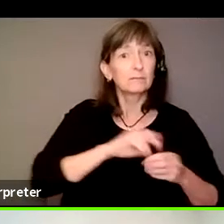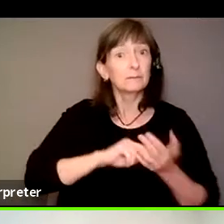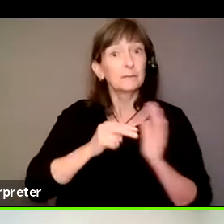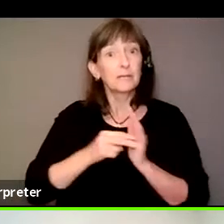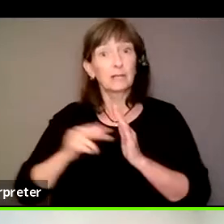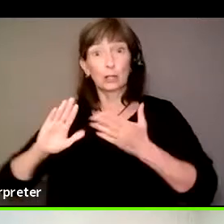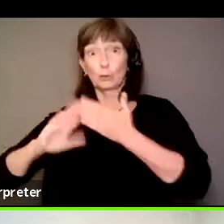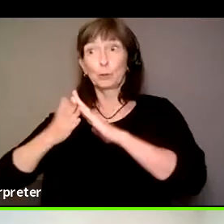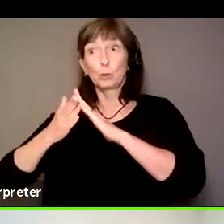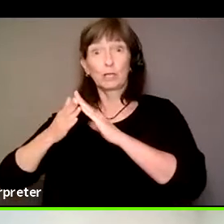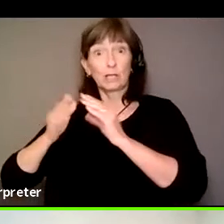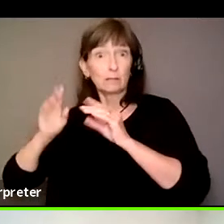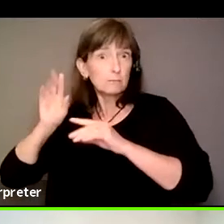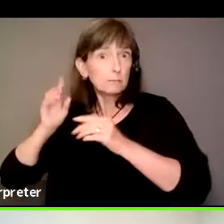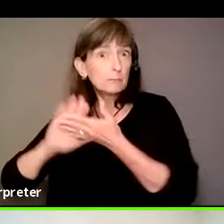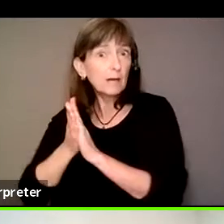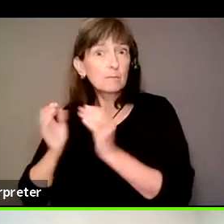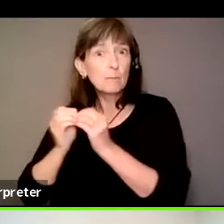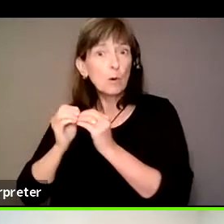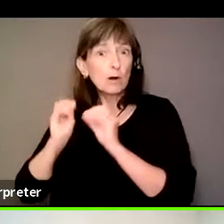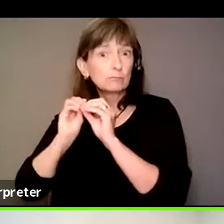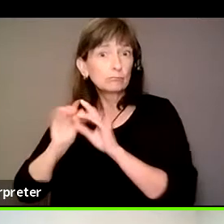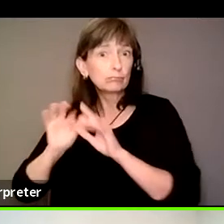growing diversity of.